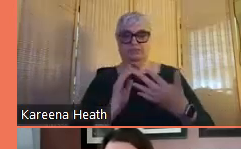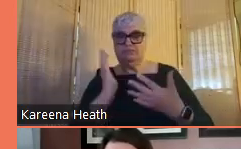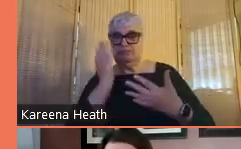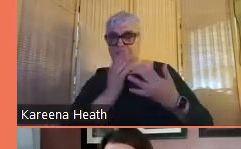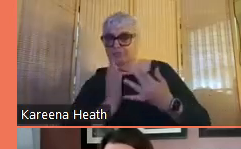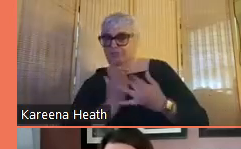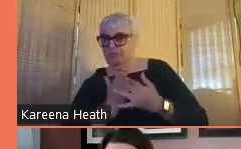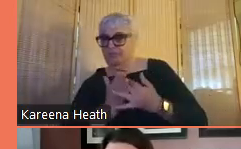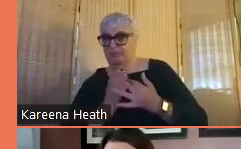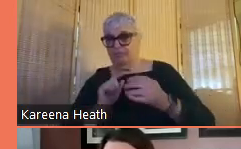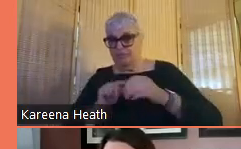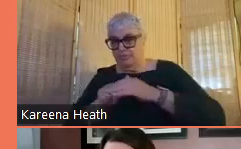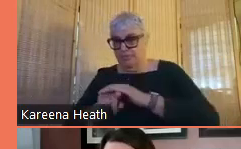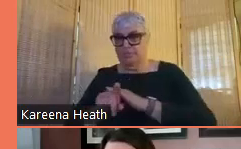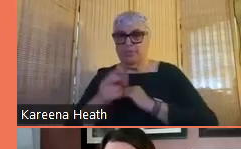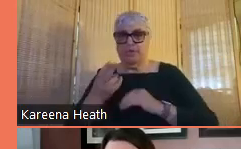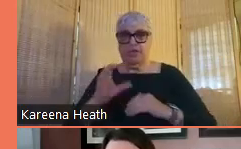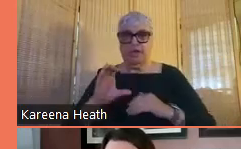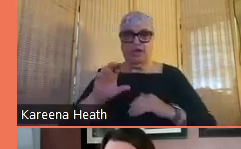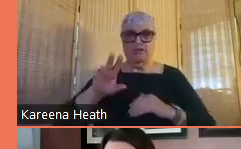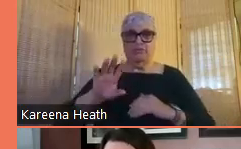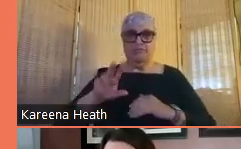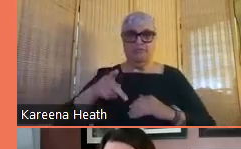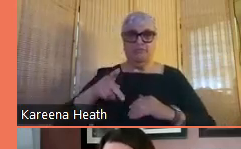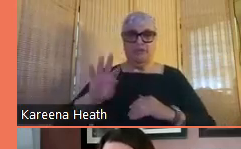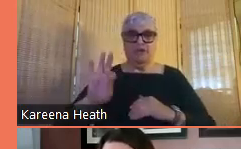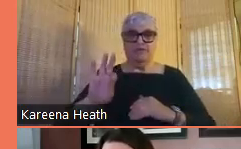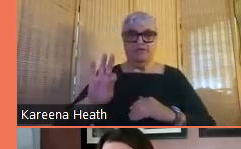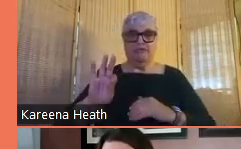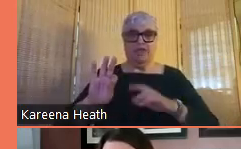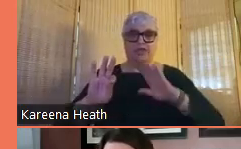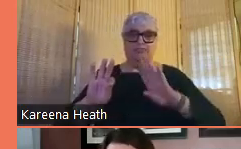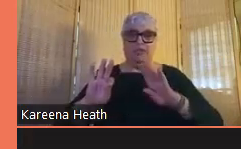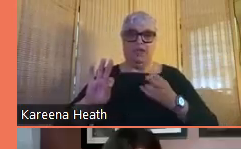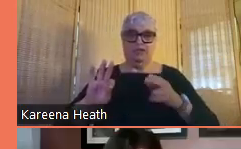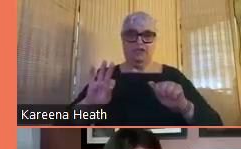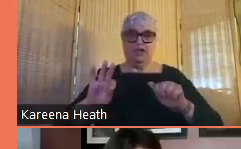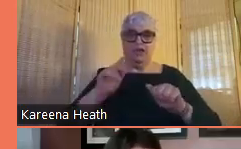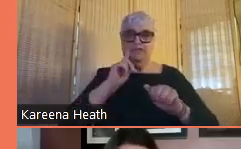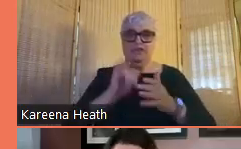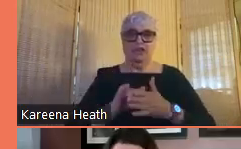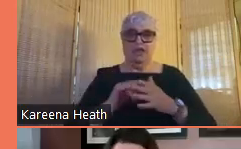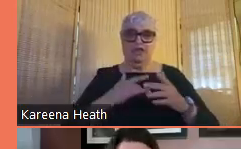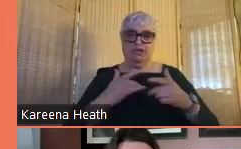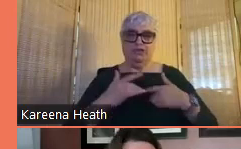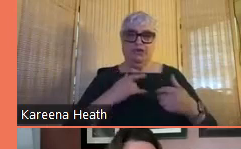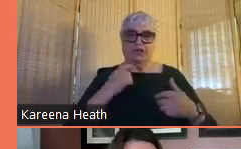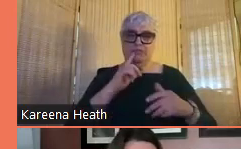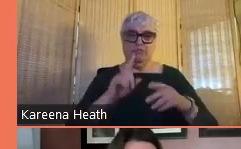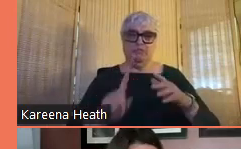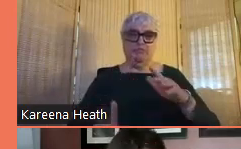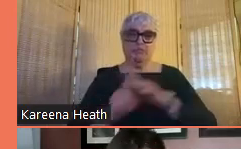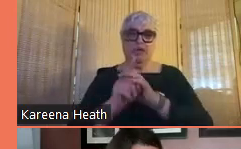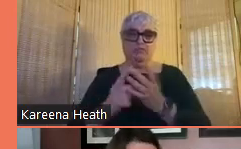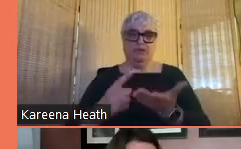have the BHA as well as HCPF that can speak a little bit more to this particular concern. So I'm going to go ahead and pop into the